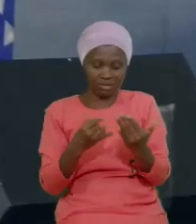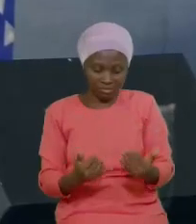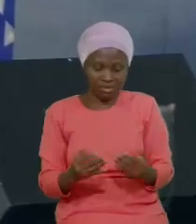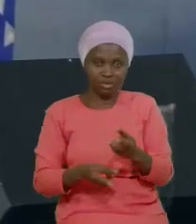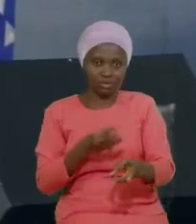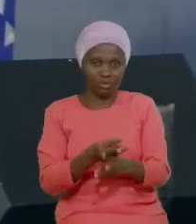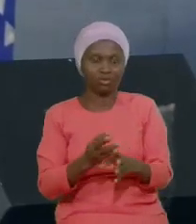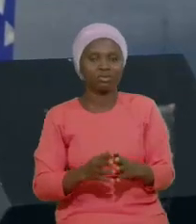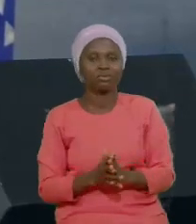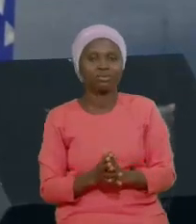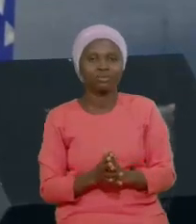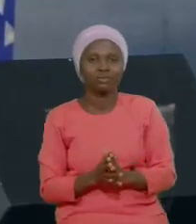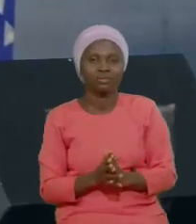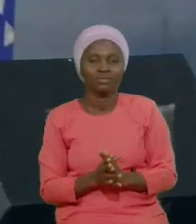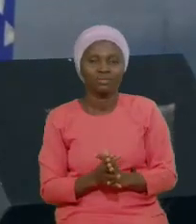world.